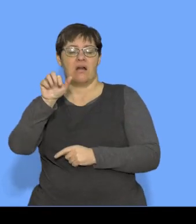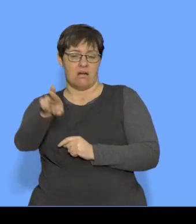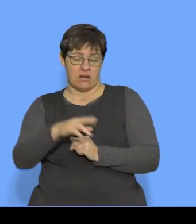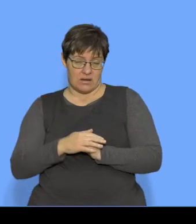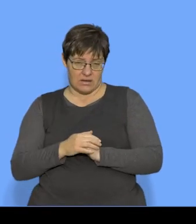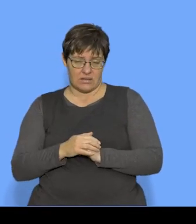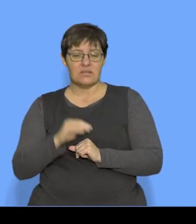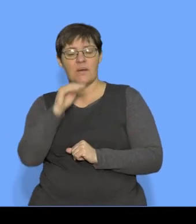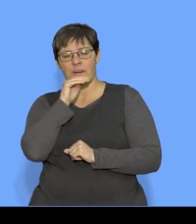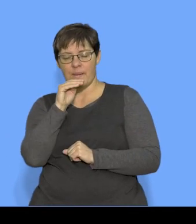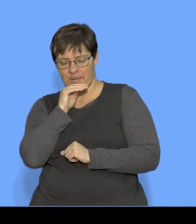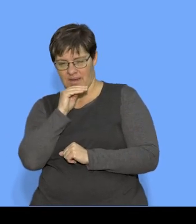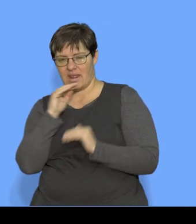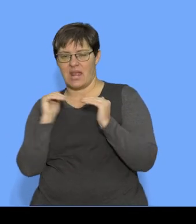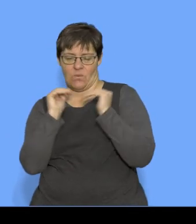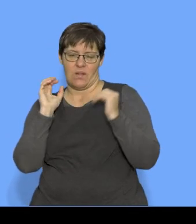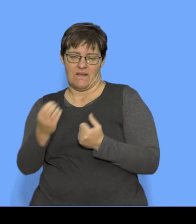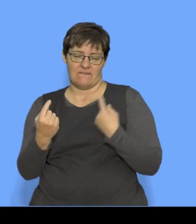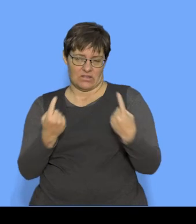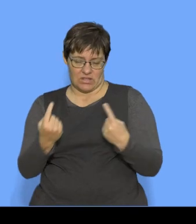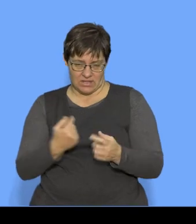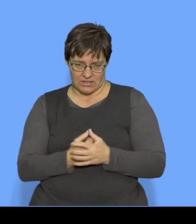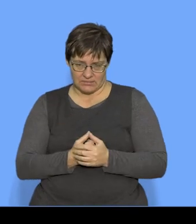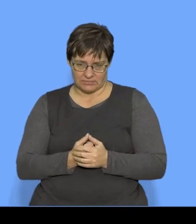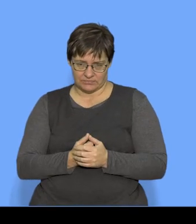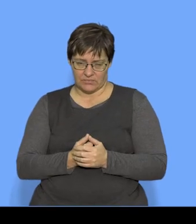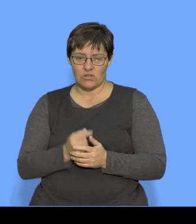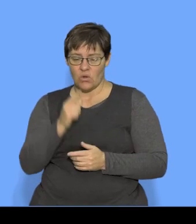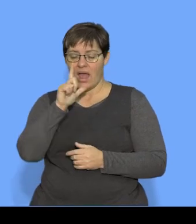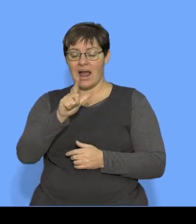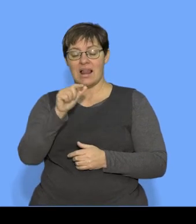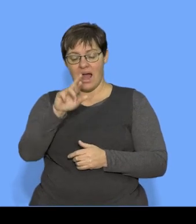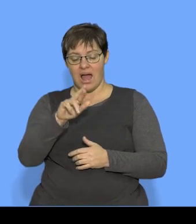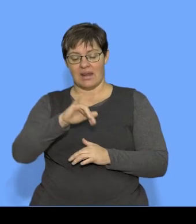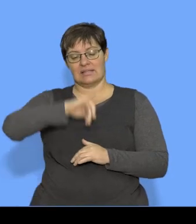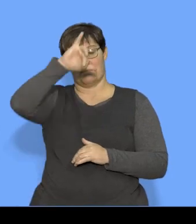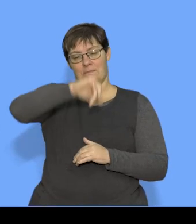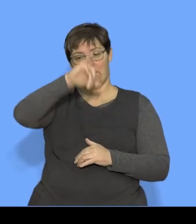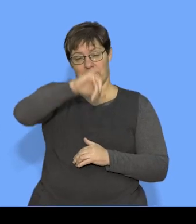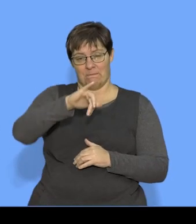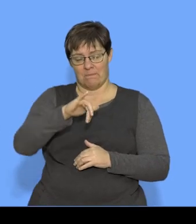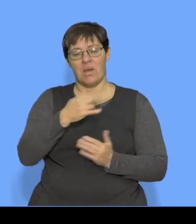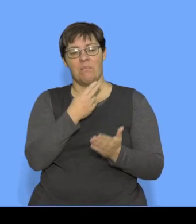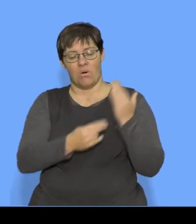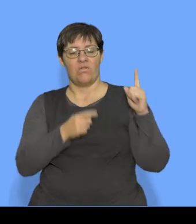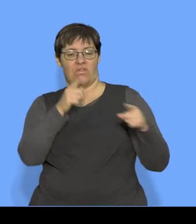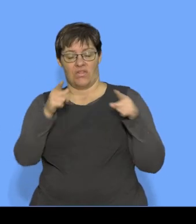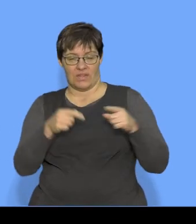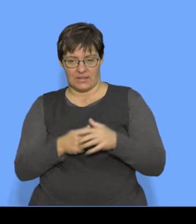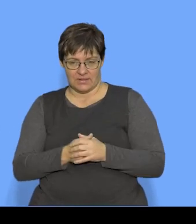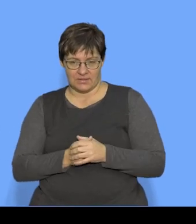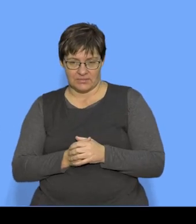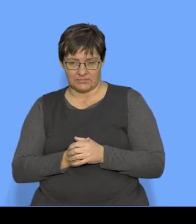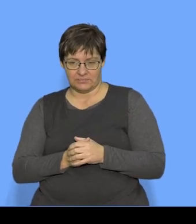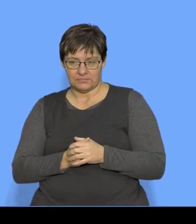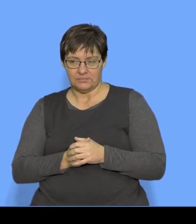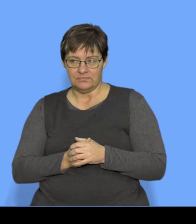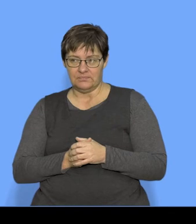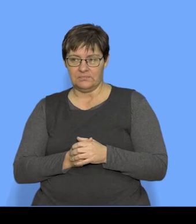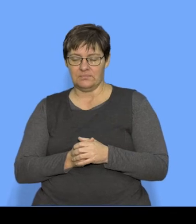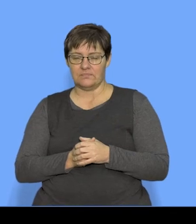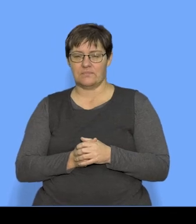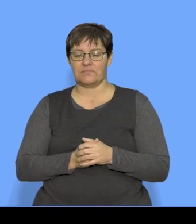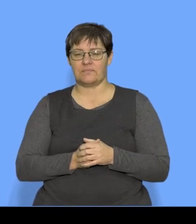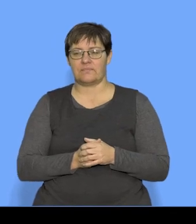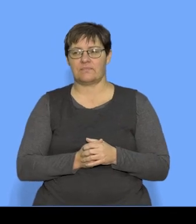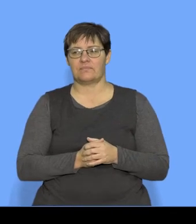LR. So it means both of them will also be equal because LR is like the common side that both of the sides are equal